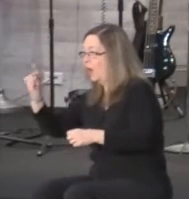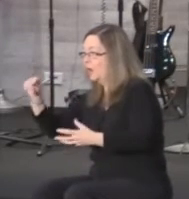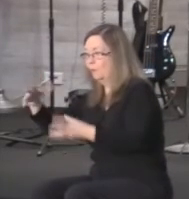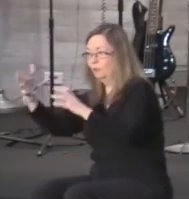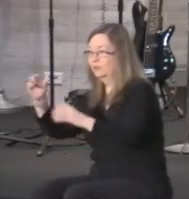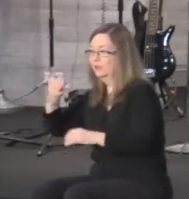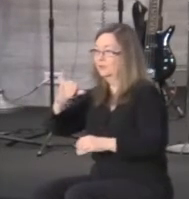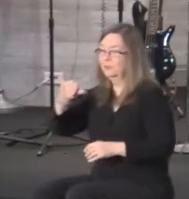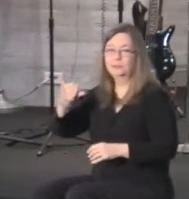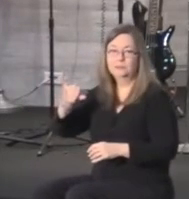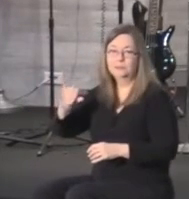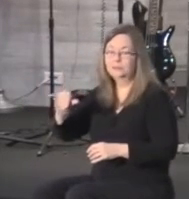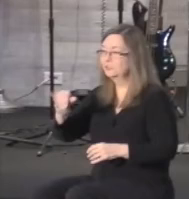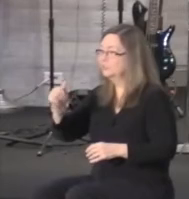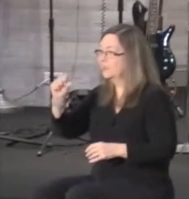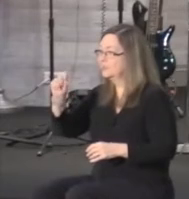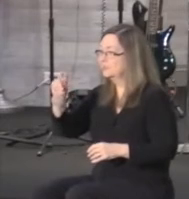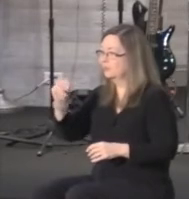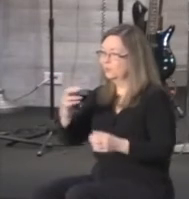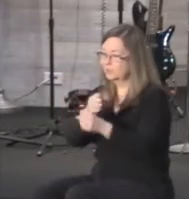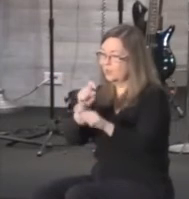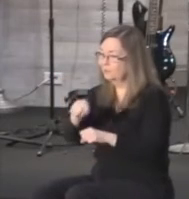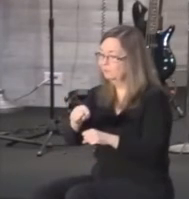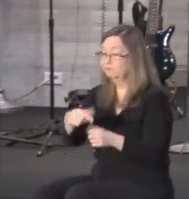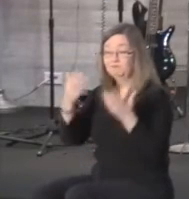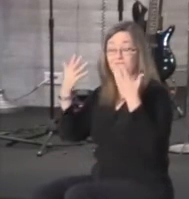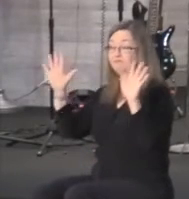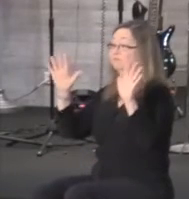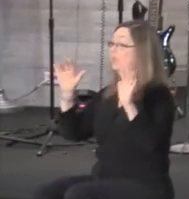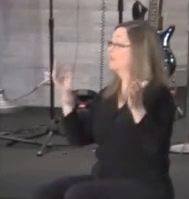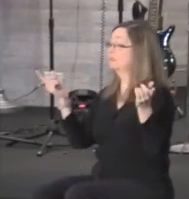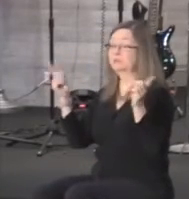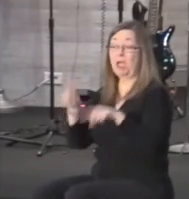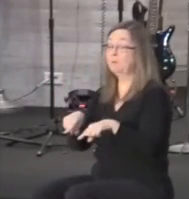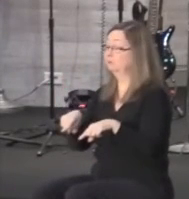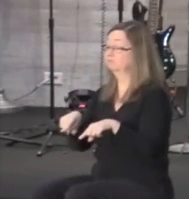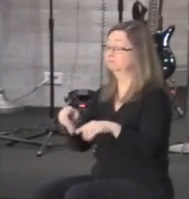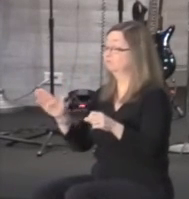to his rescue. That's it. That was the whole ministry of Thessalonica.